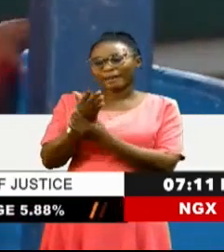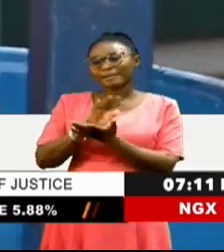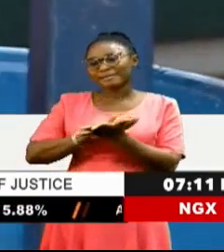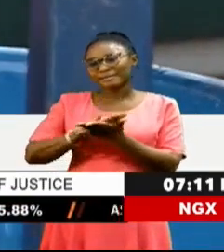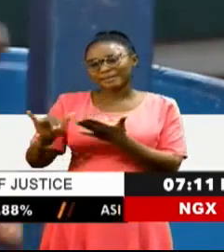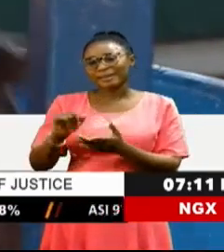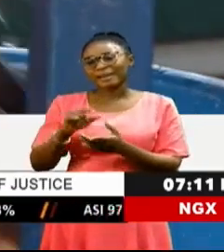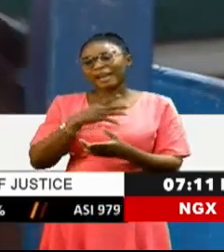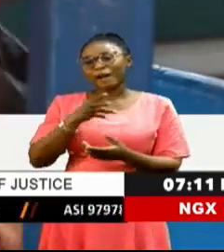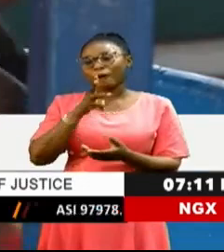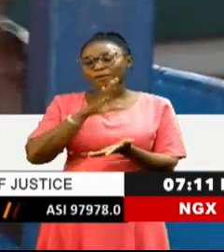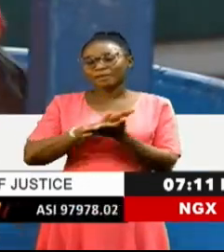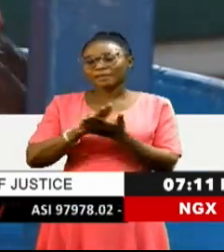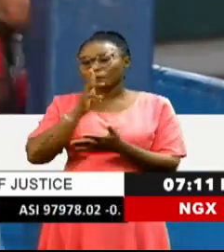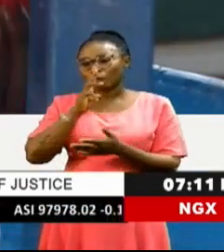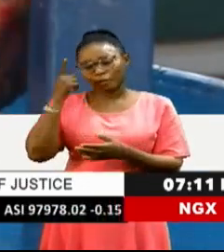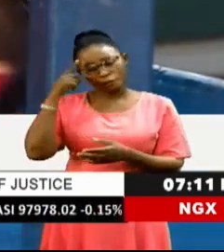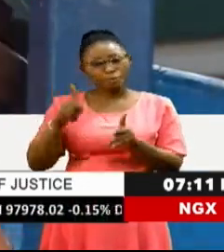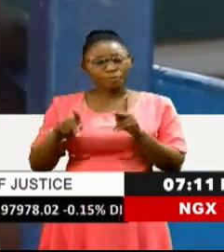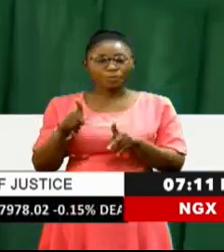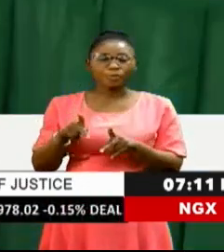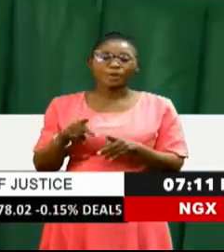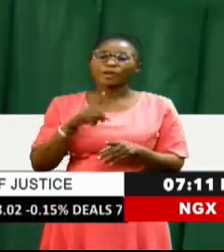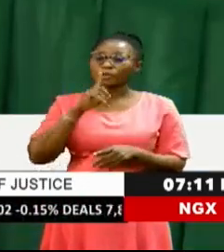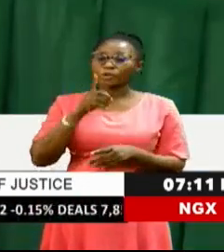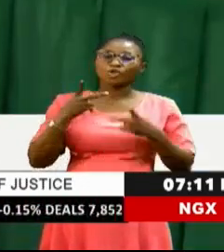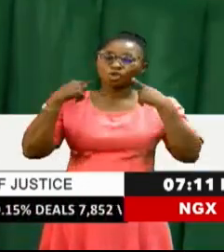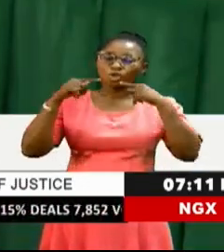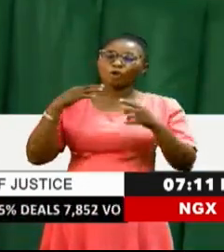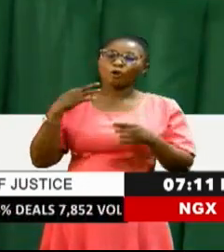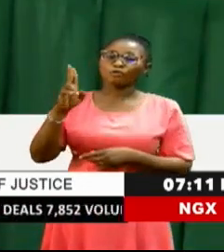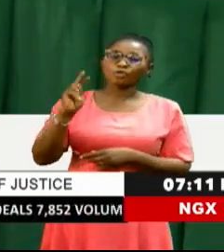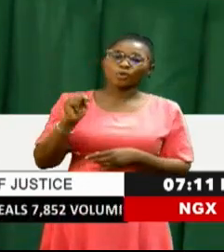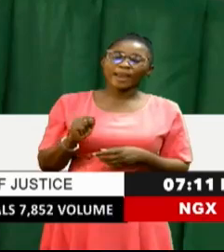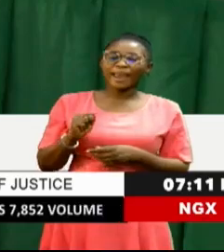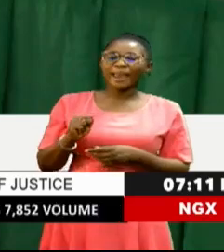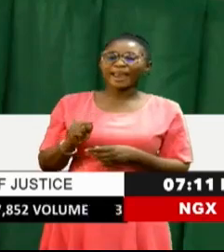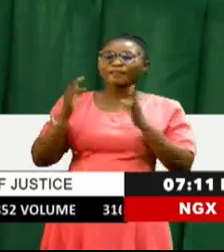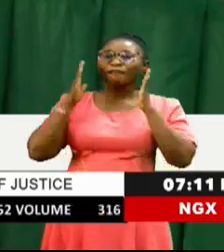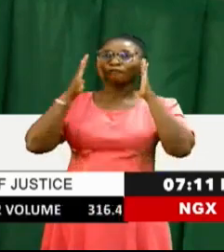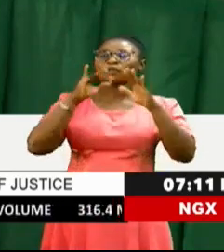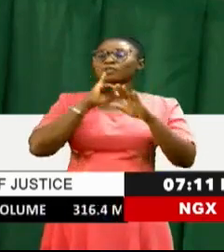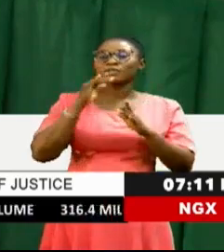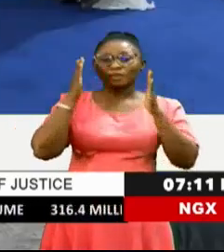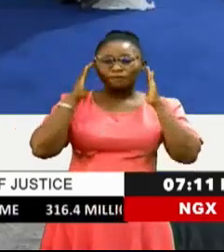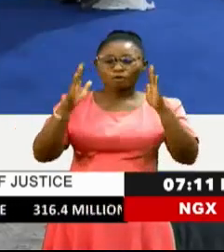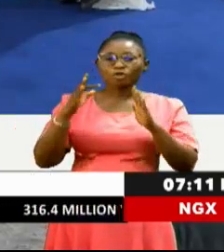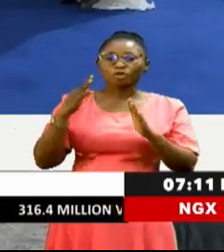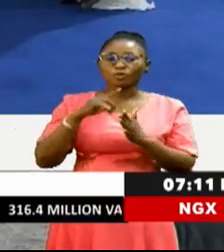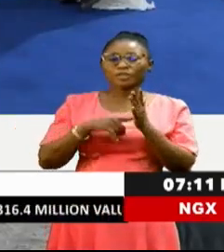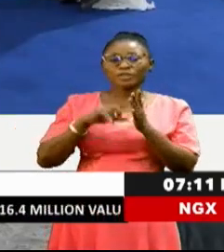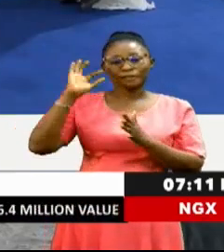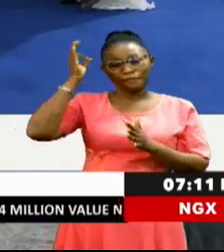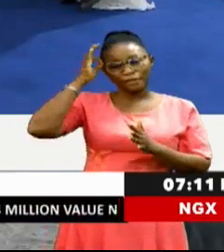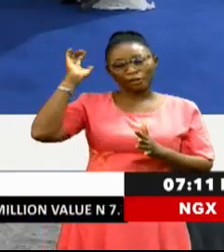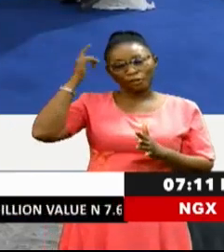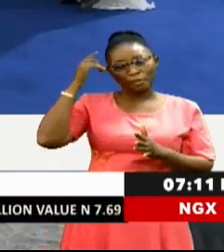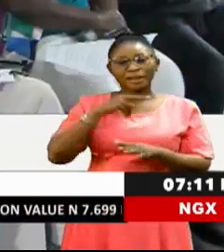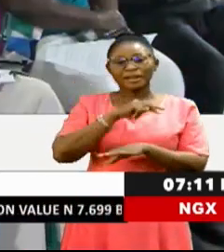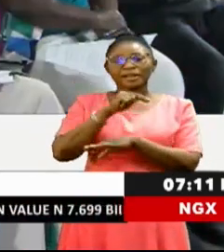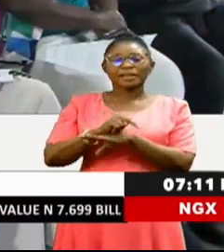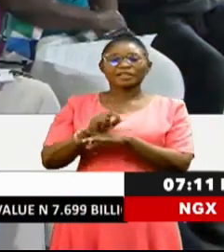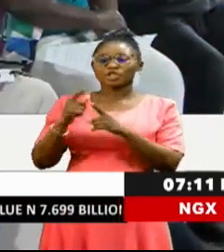water and sanitation facilities. Ensuring the success of the United Nations campaign drive is the focus of this gathering. The federal government and the National